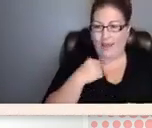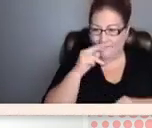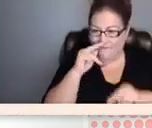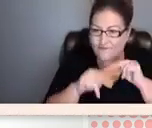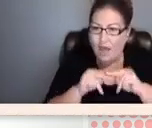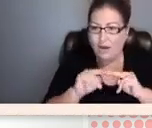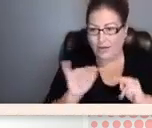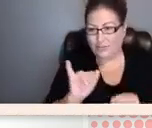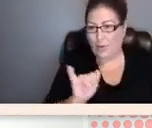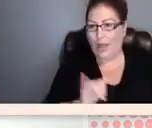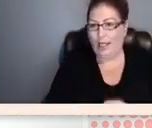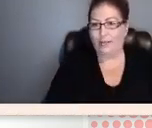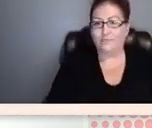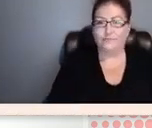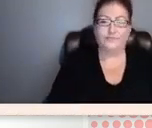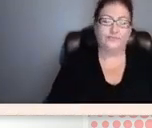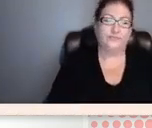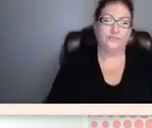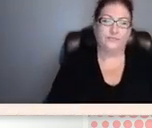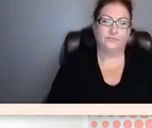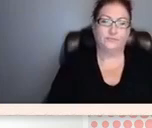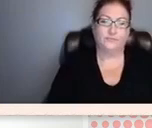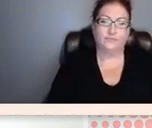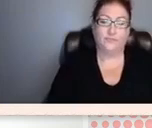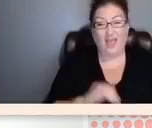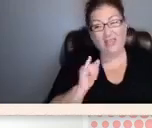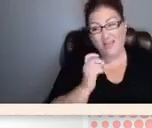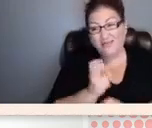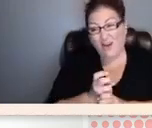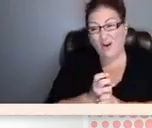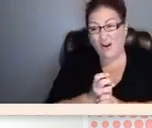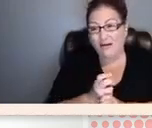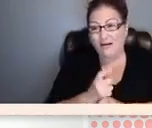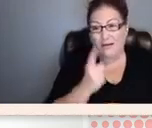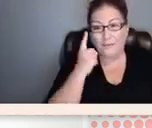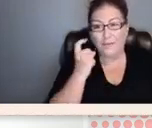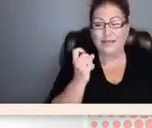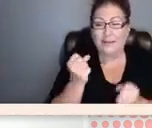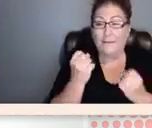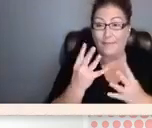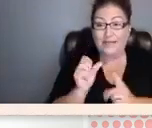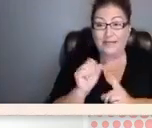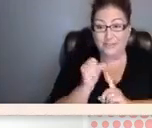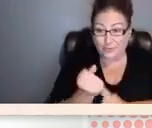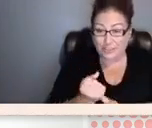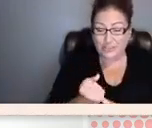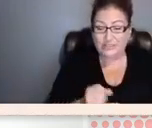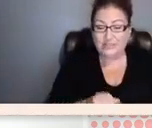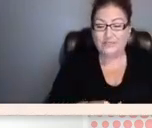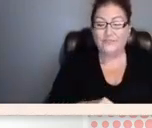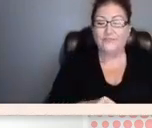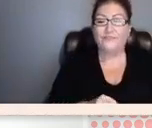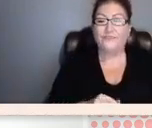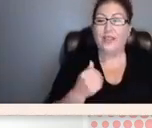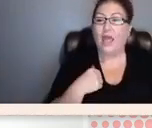well. And that's hard because in many cases, there are so